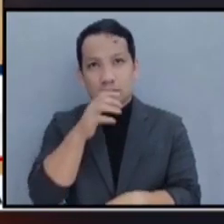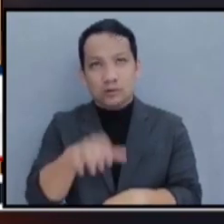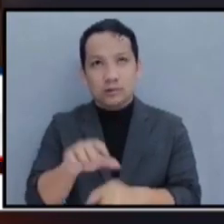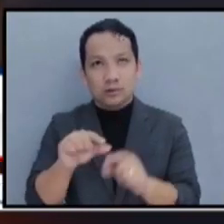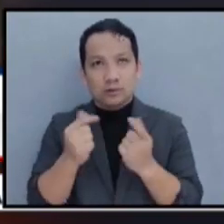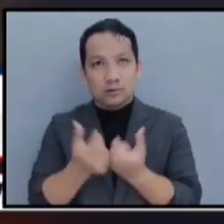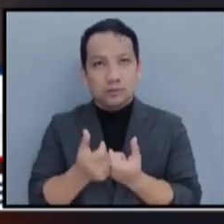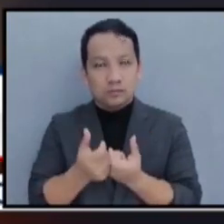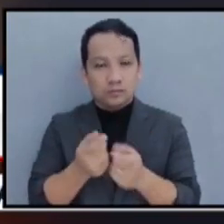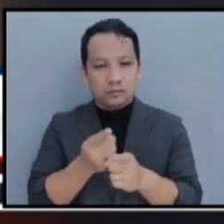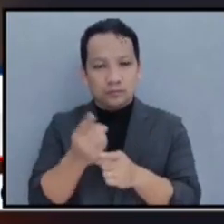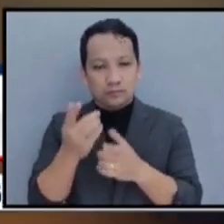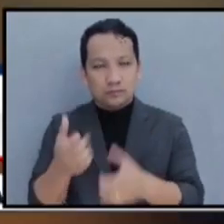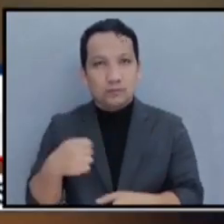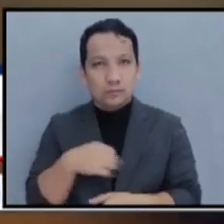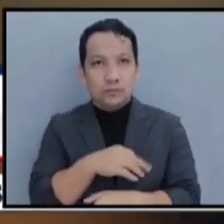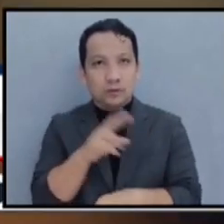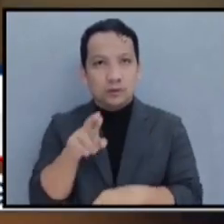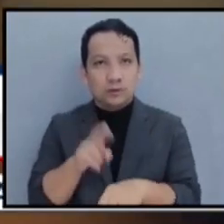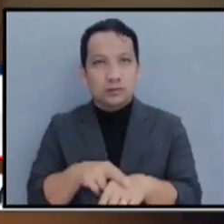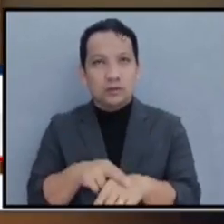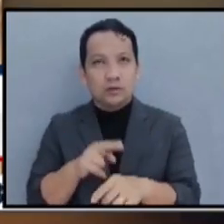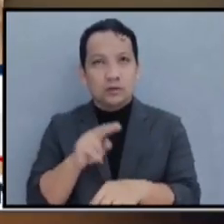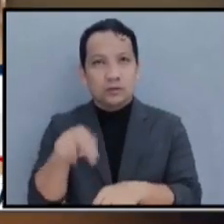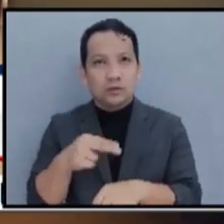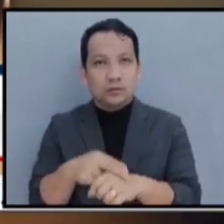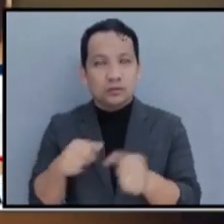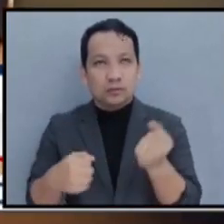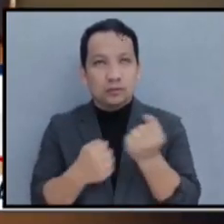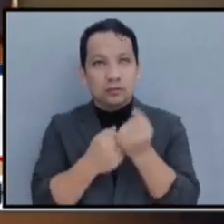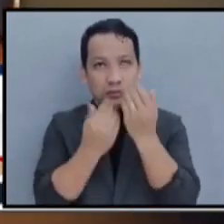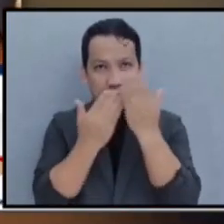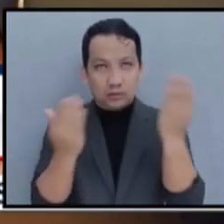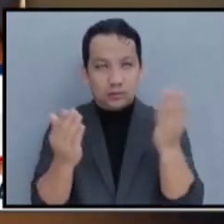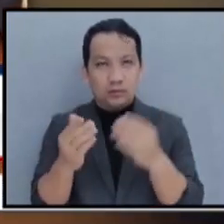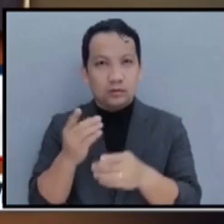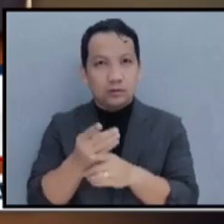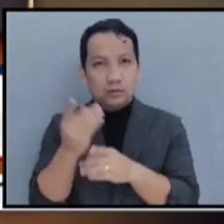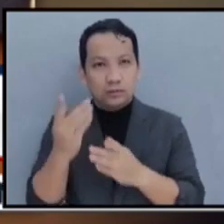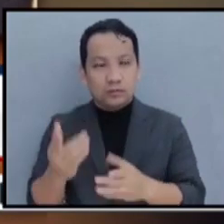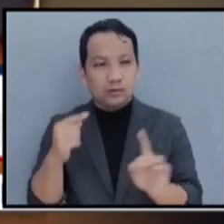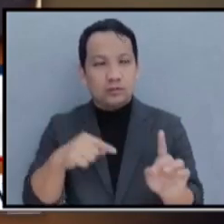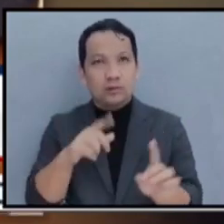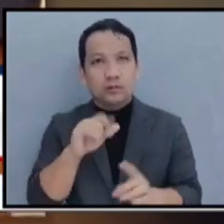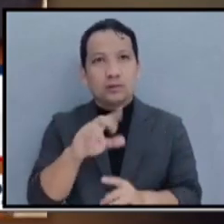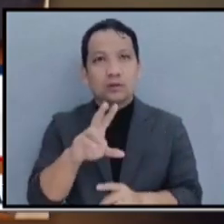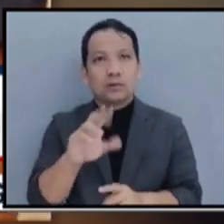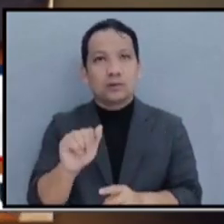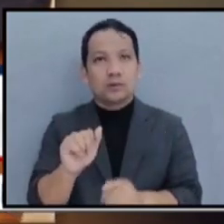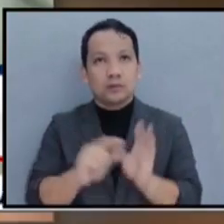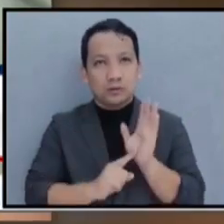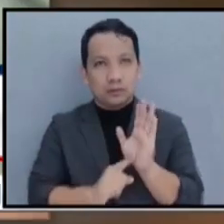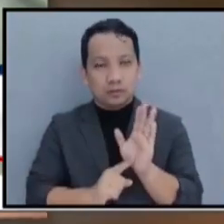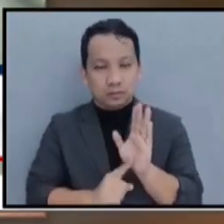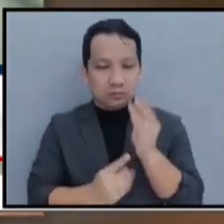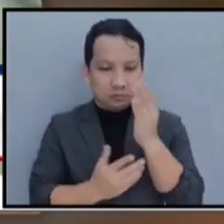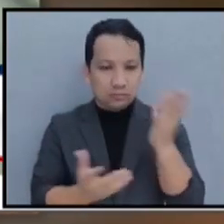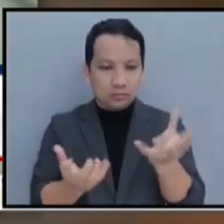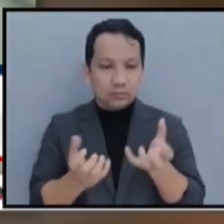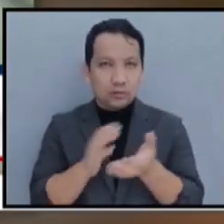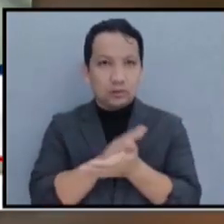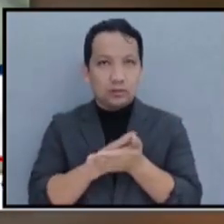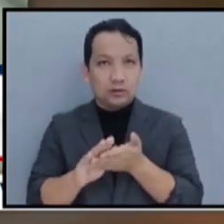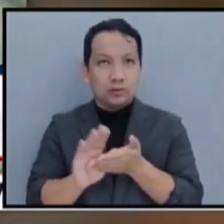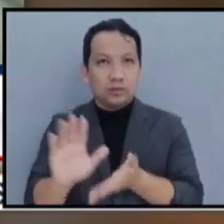Staff, Regional Directors at National Support Unit Directors. Iginit ni Acorda na pagpapakita ito na gusto niyang malinis ang kanilang